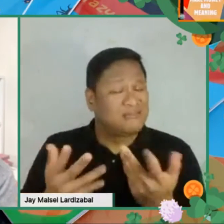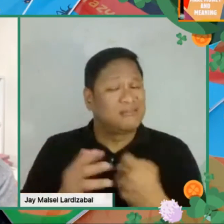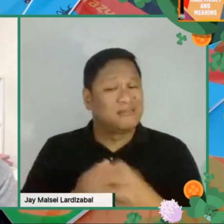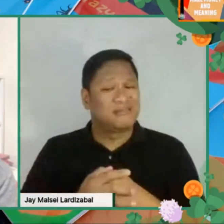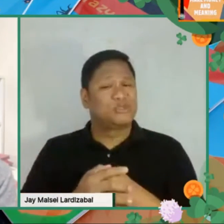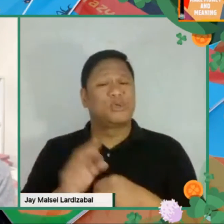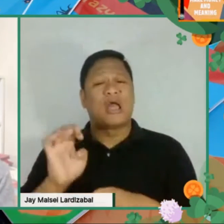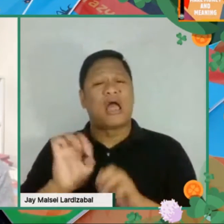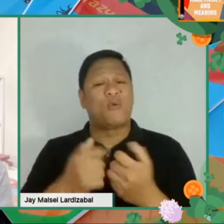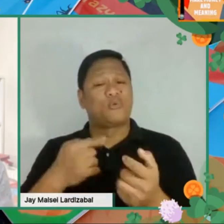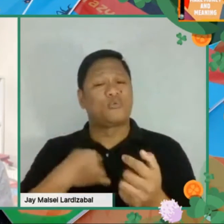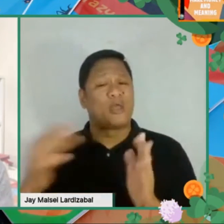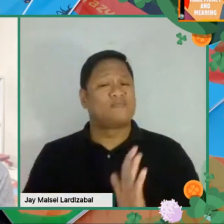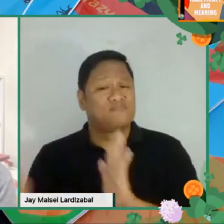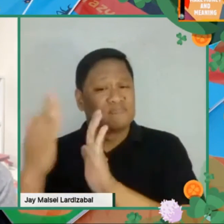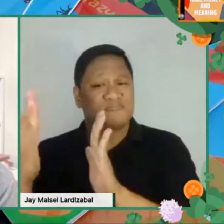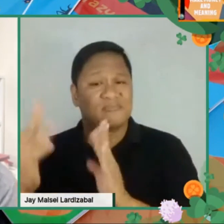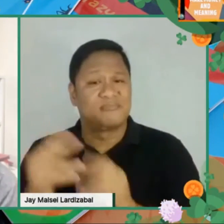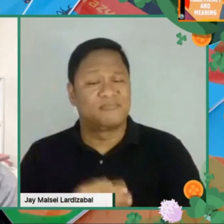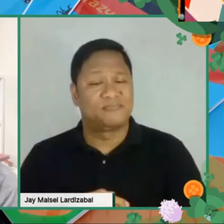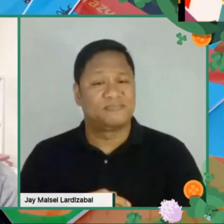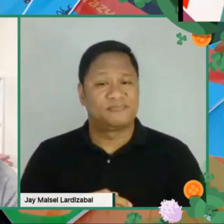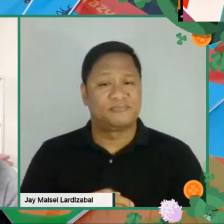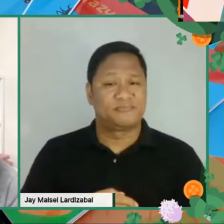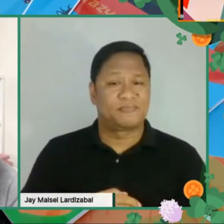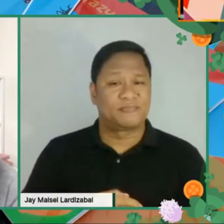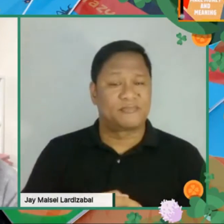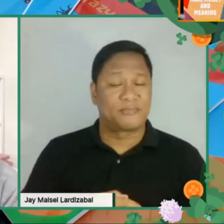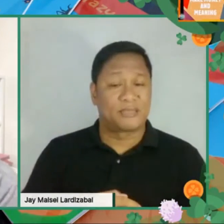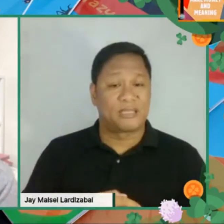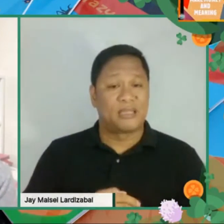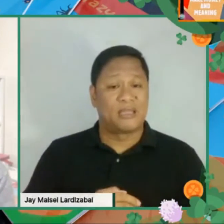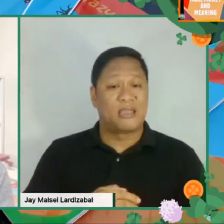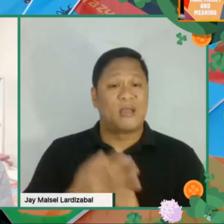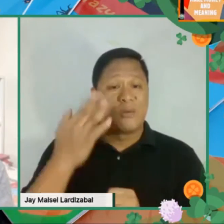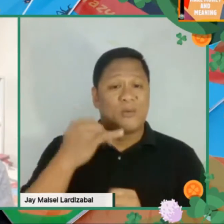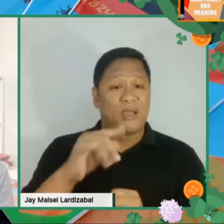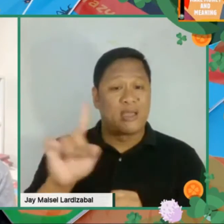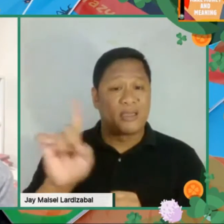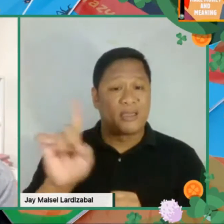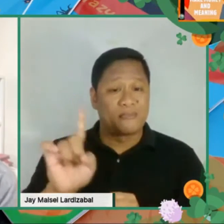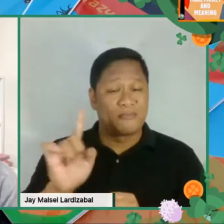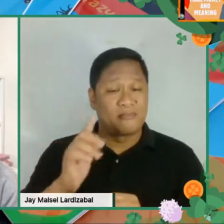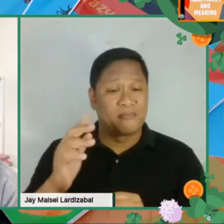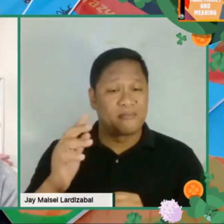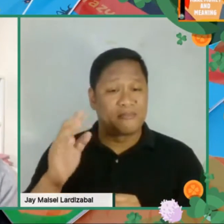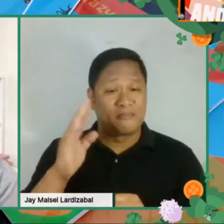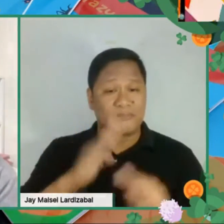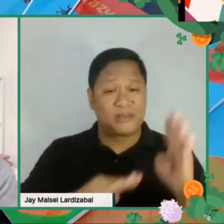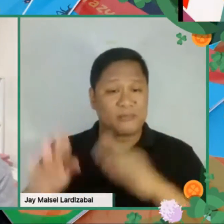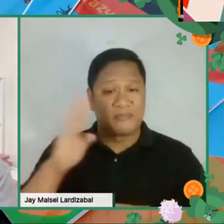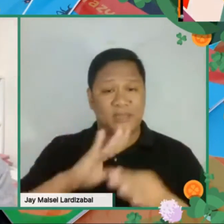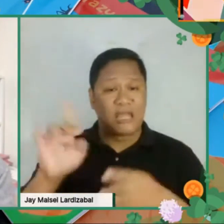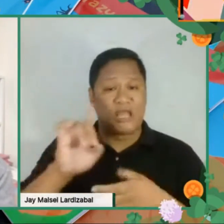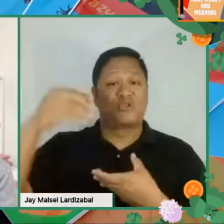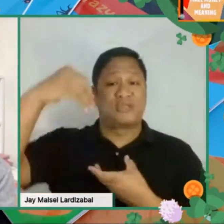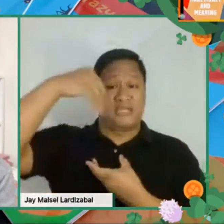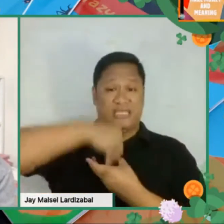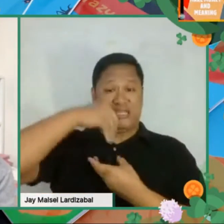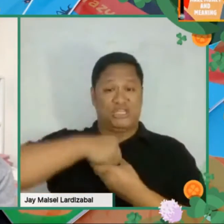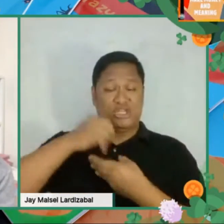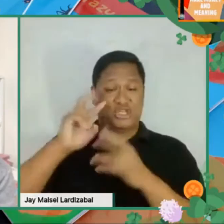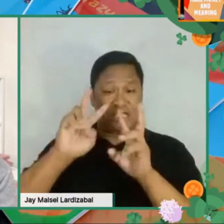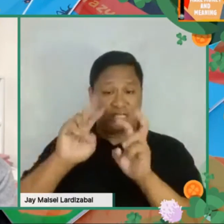them? Alam alam ko po ang problema kasi problema ko rin yun, eh. The inner critic.